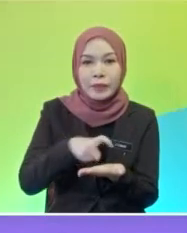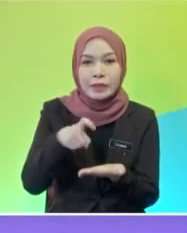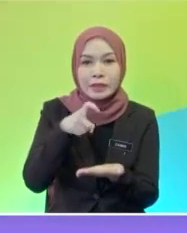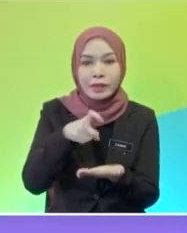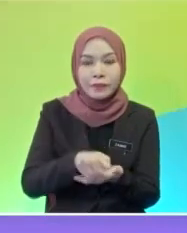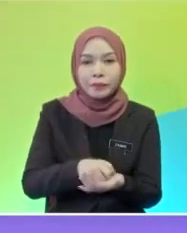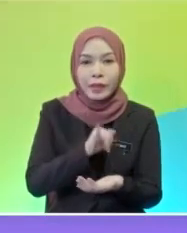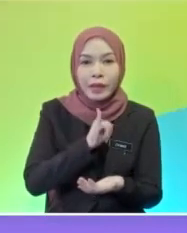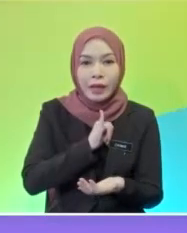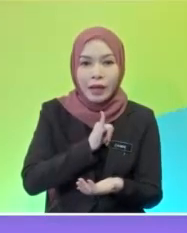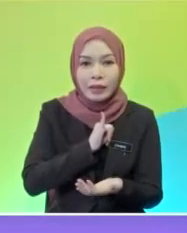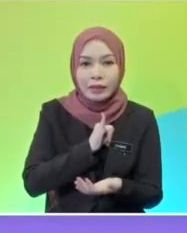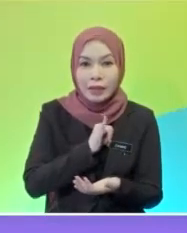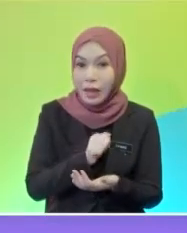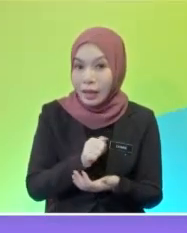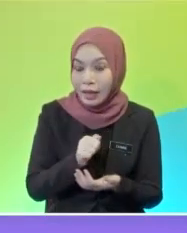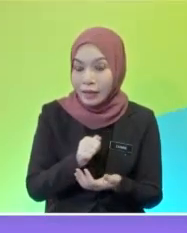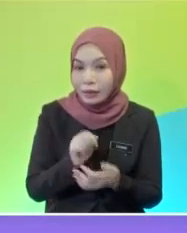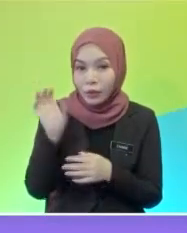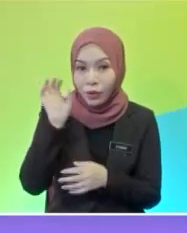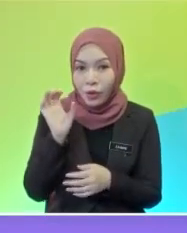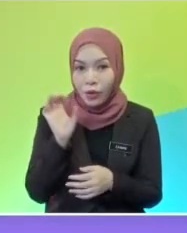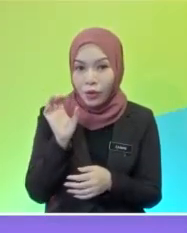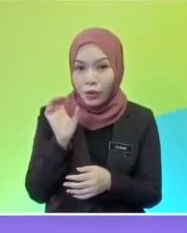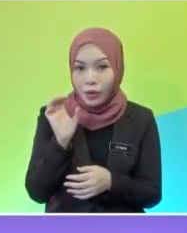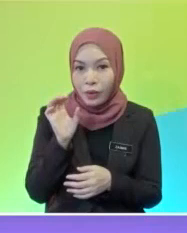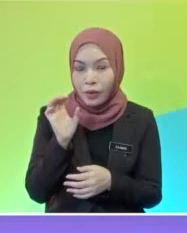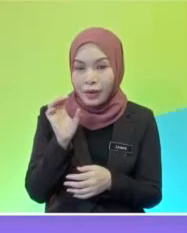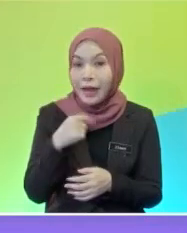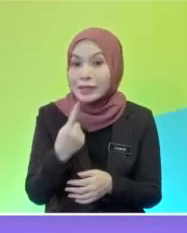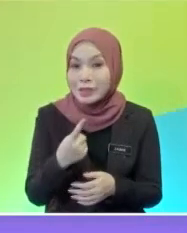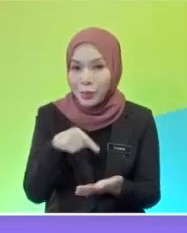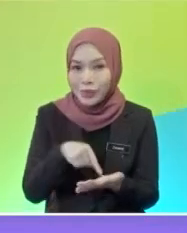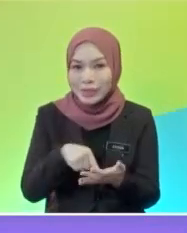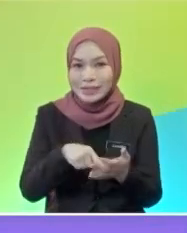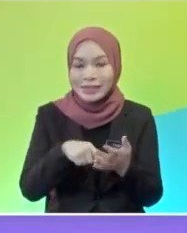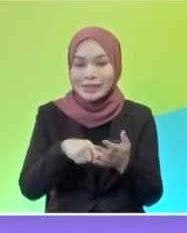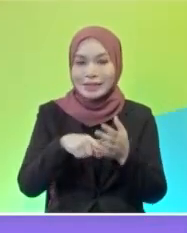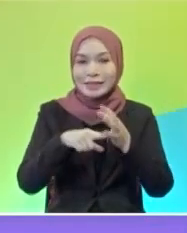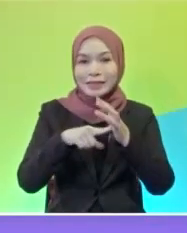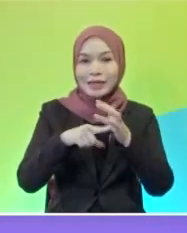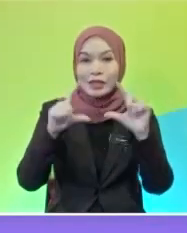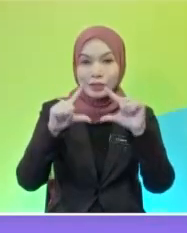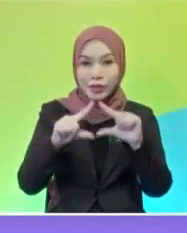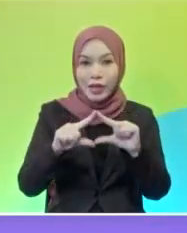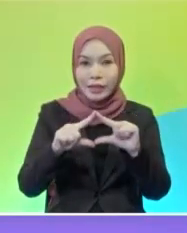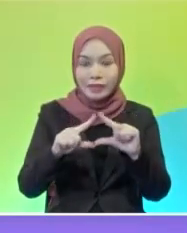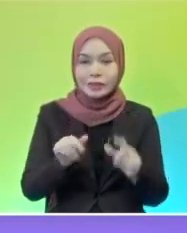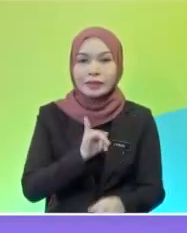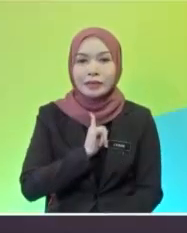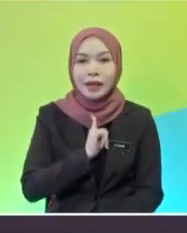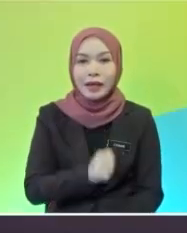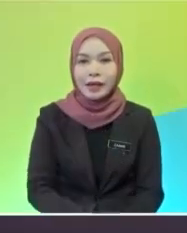is called a triangle. Triangle. A triangle. Okay, I'll spell the word for